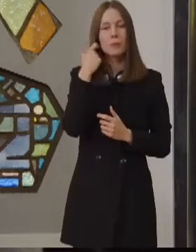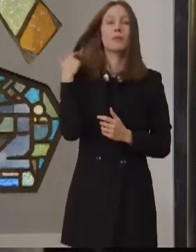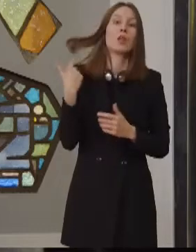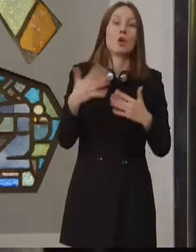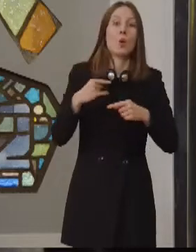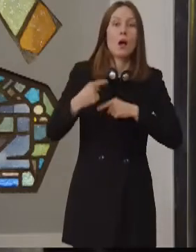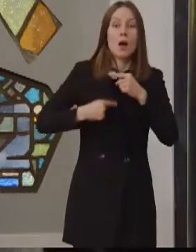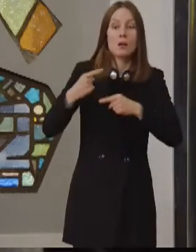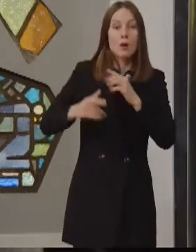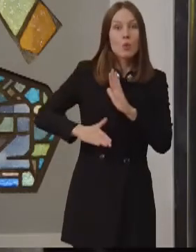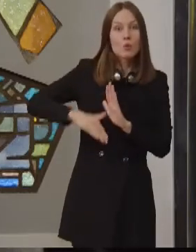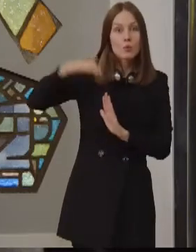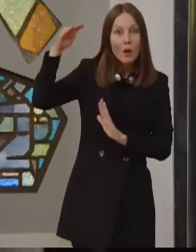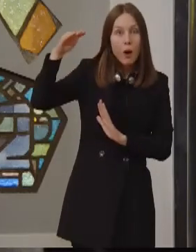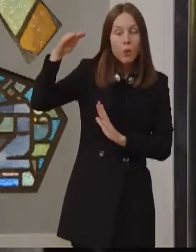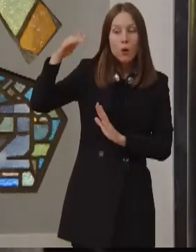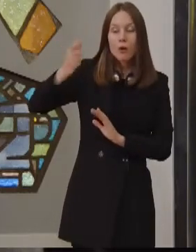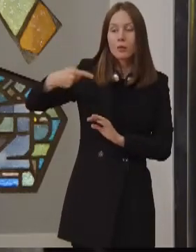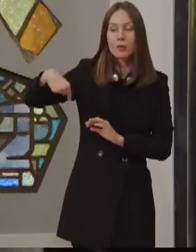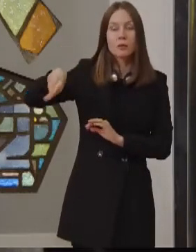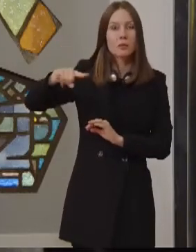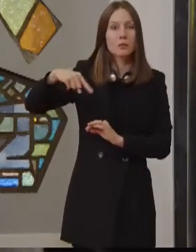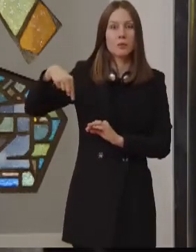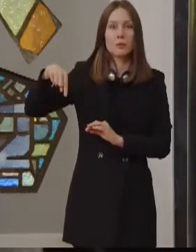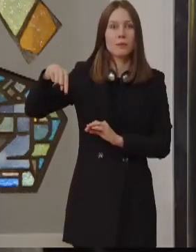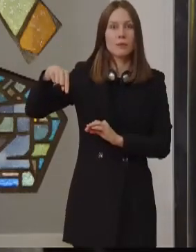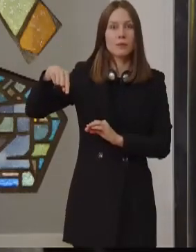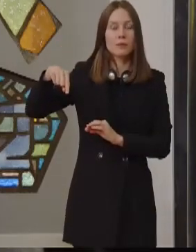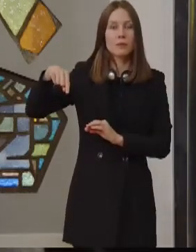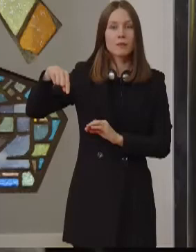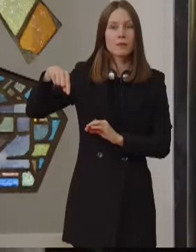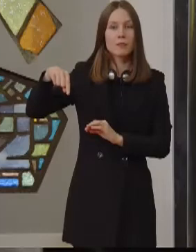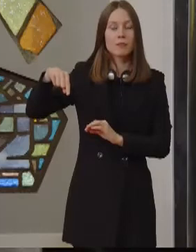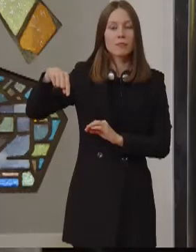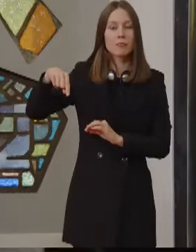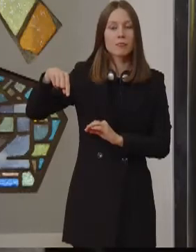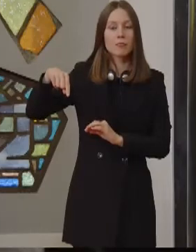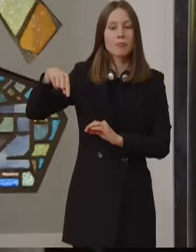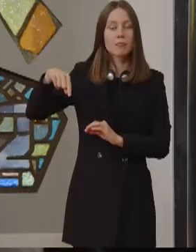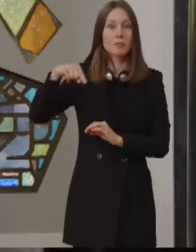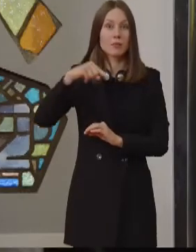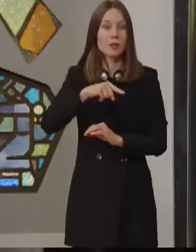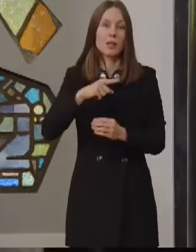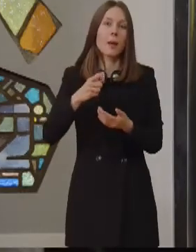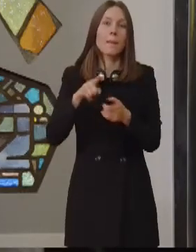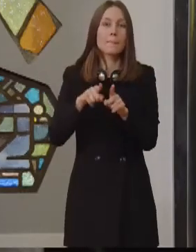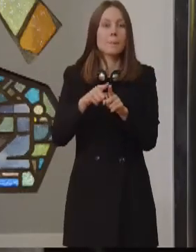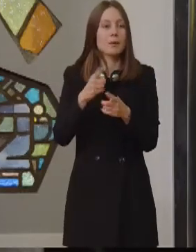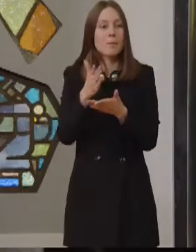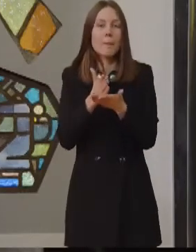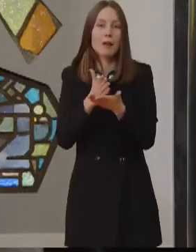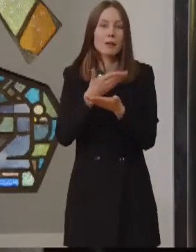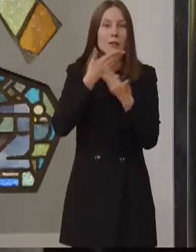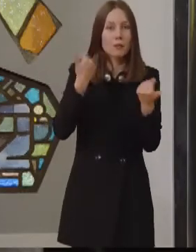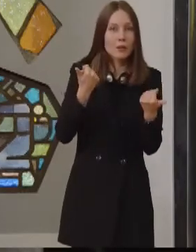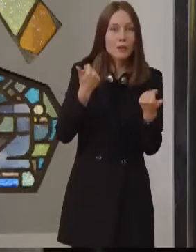this. But now we have the generation that has not been touched by the